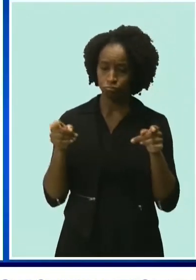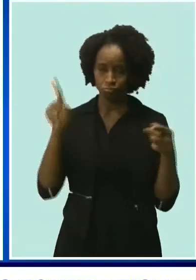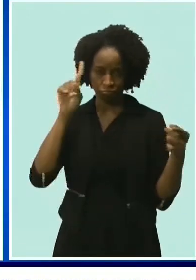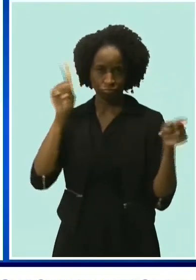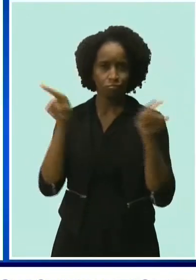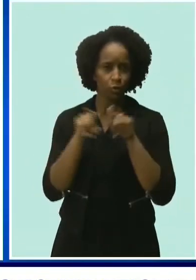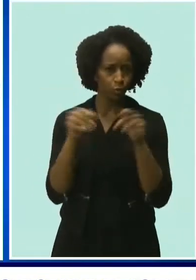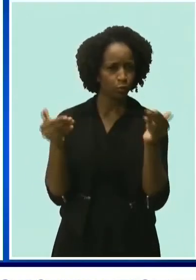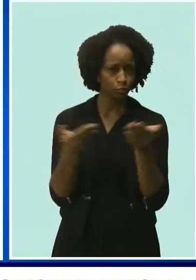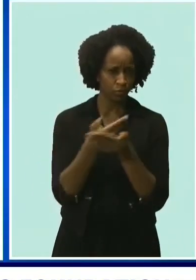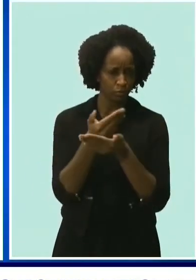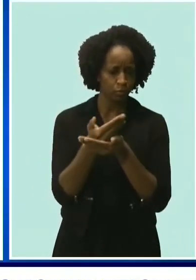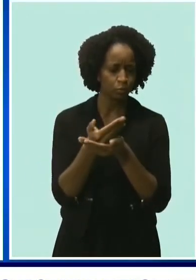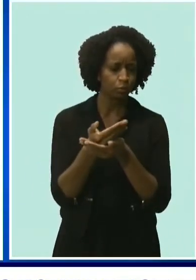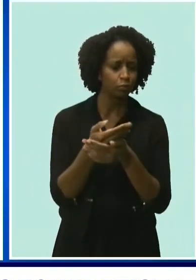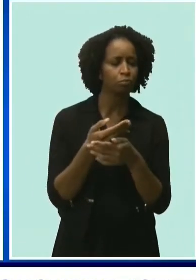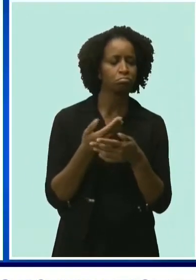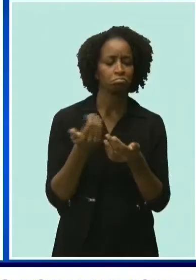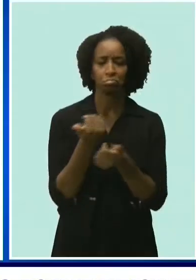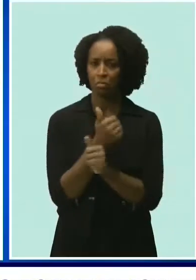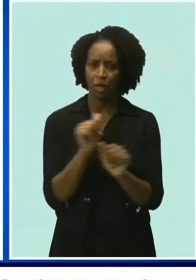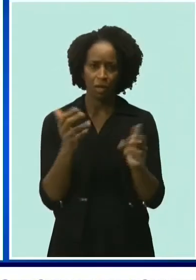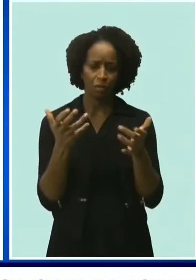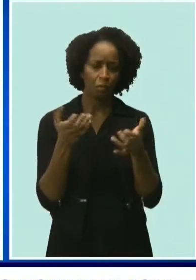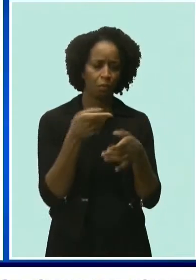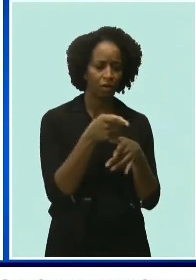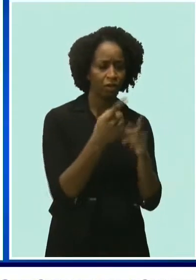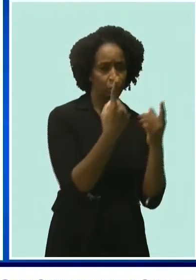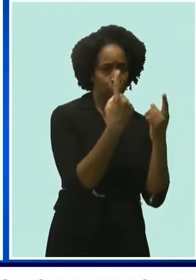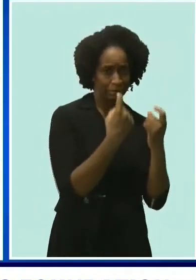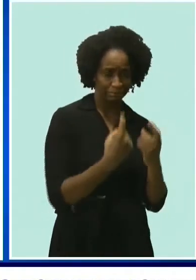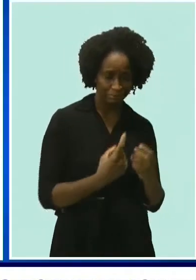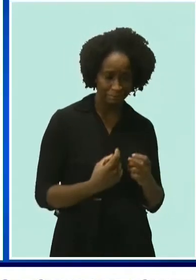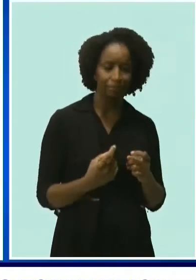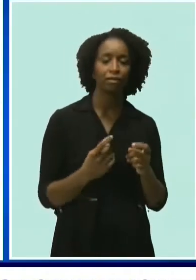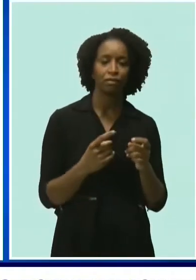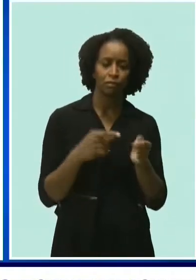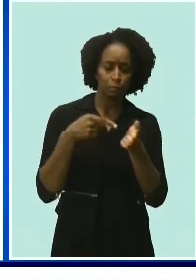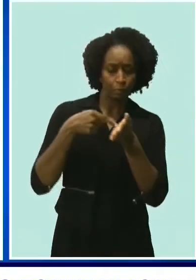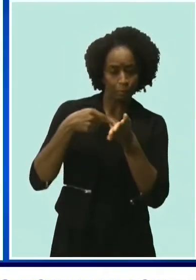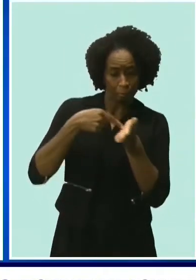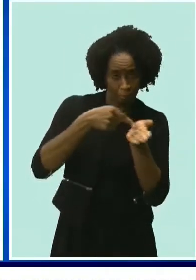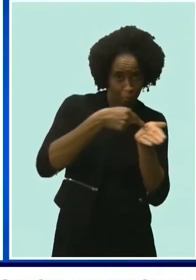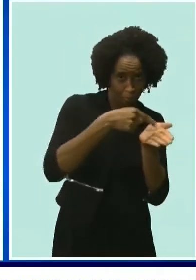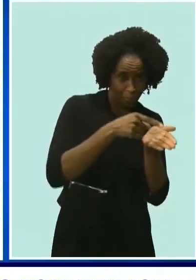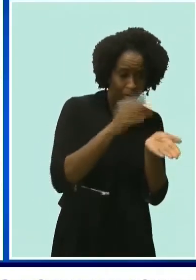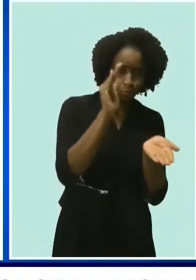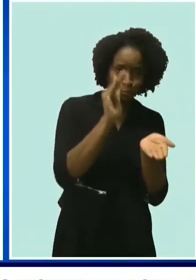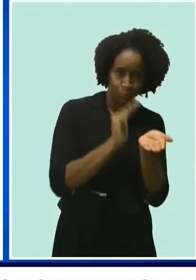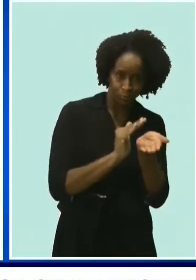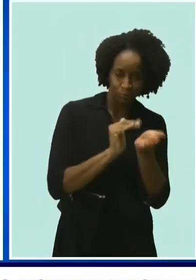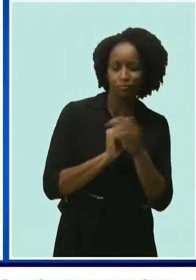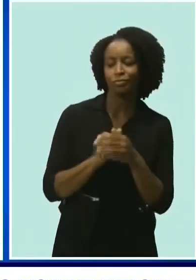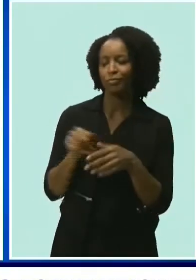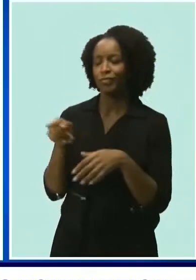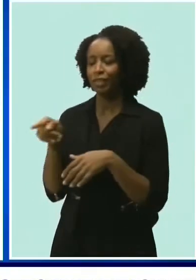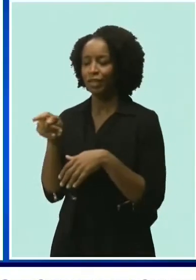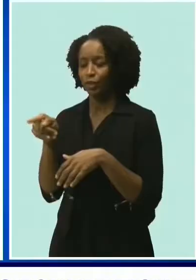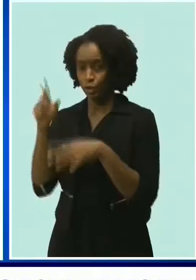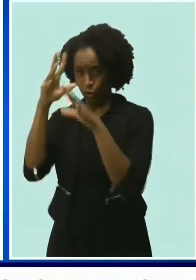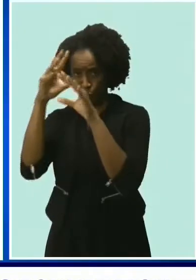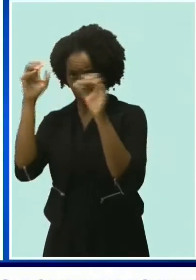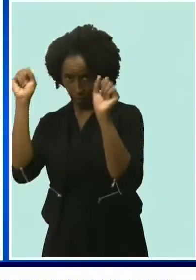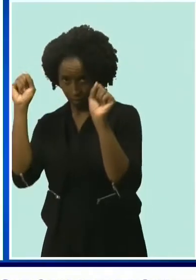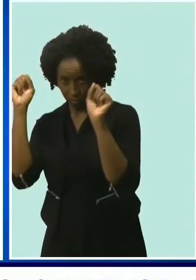labor charges at the foundation. The deal was inked by BARP President Marlon Rice Bowen and Chairman of the Board of Trustees of the Diabetes